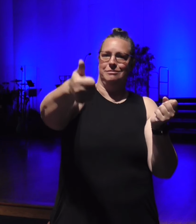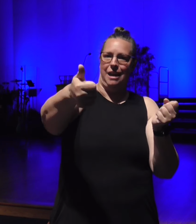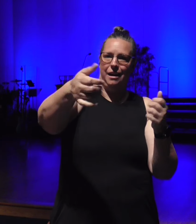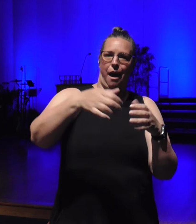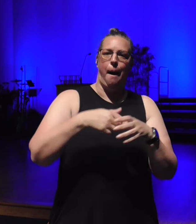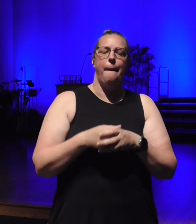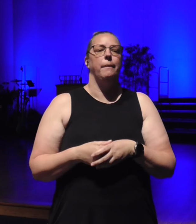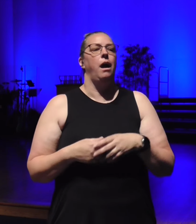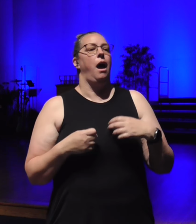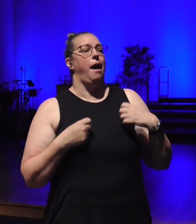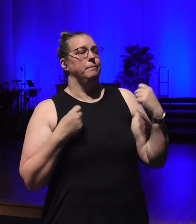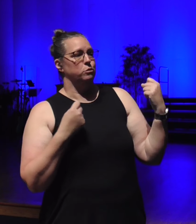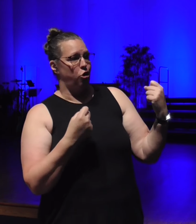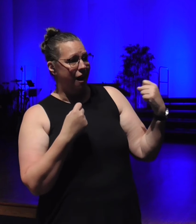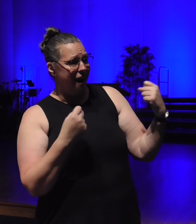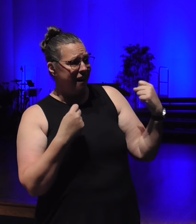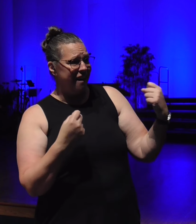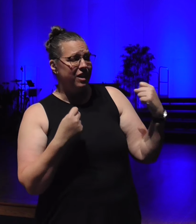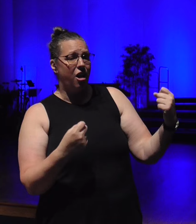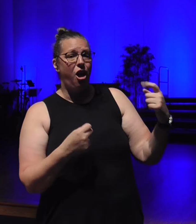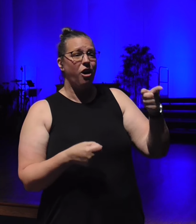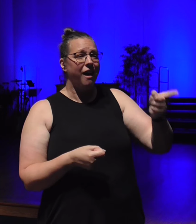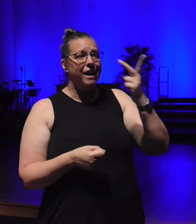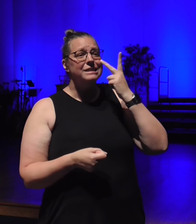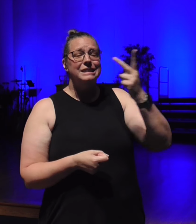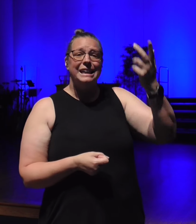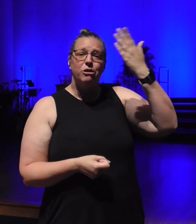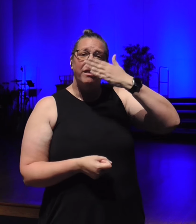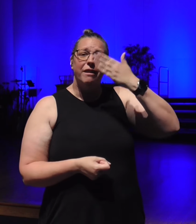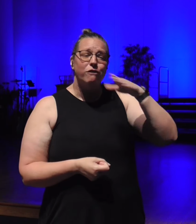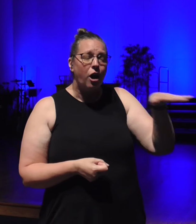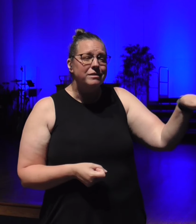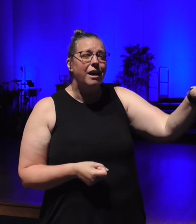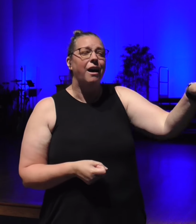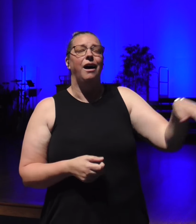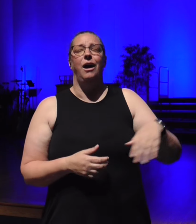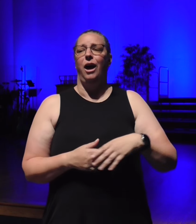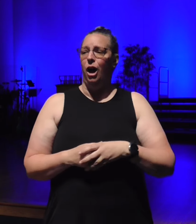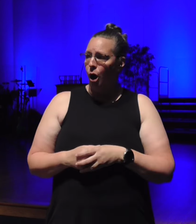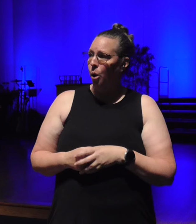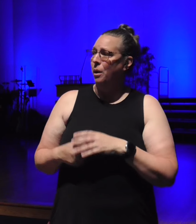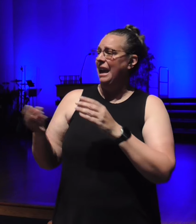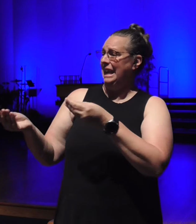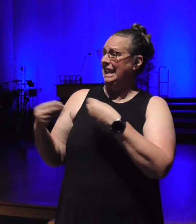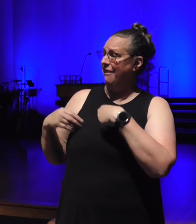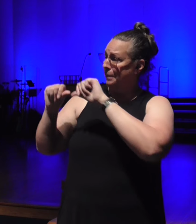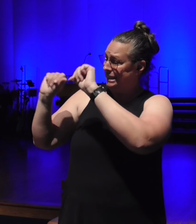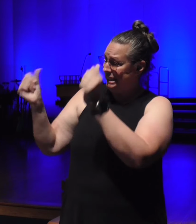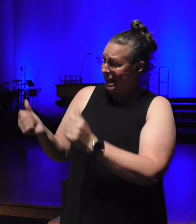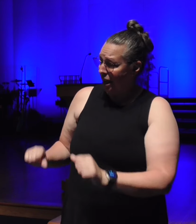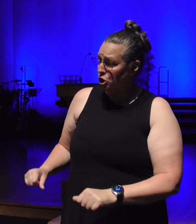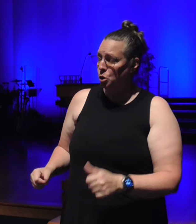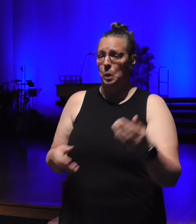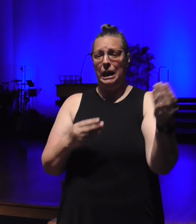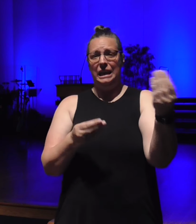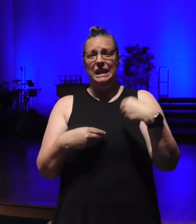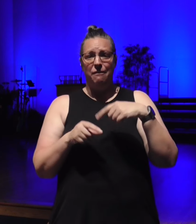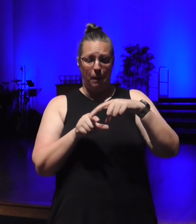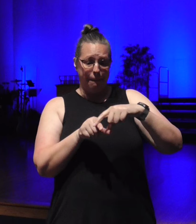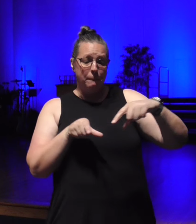of someone's garden. People began to give me statues and bookmarks, even a holy font